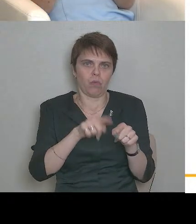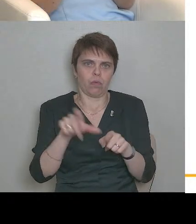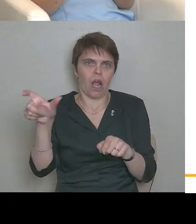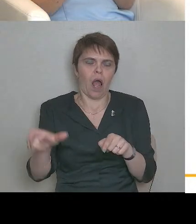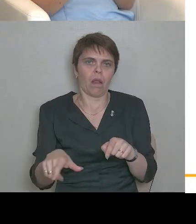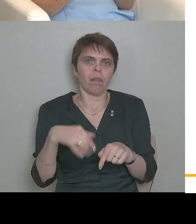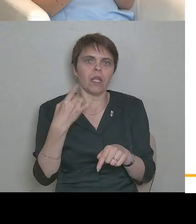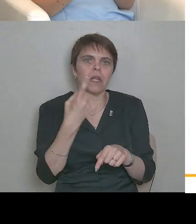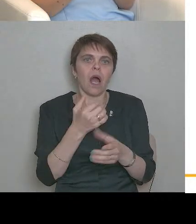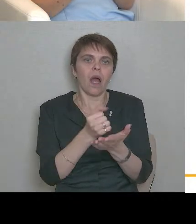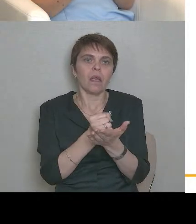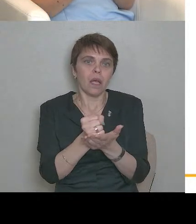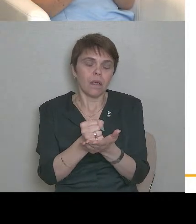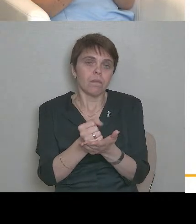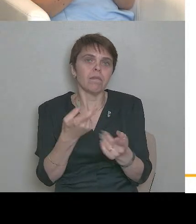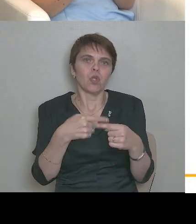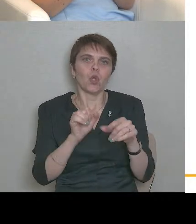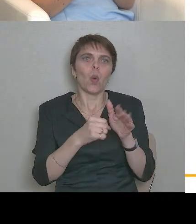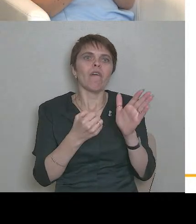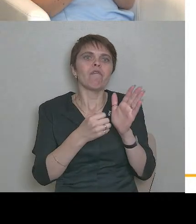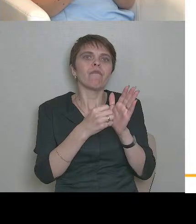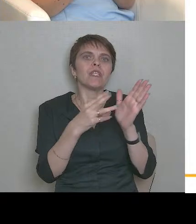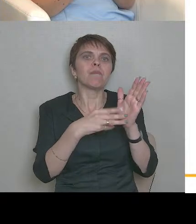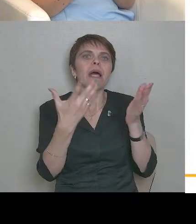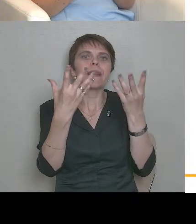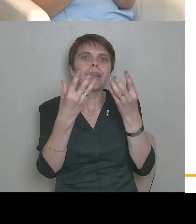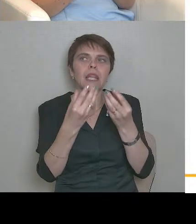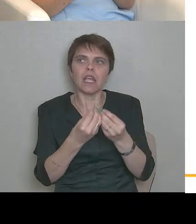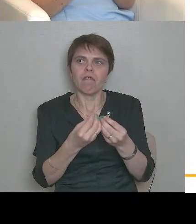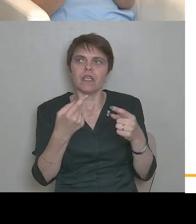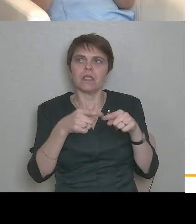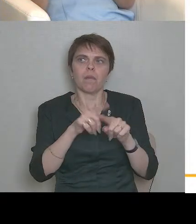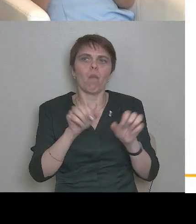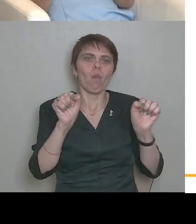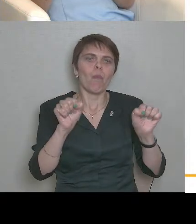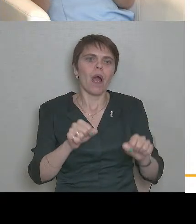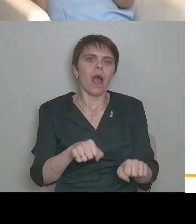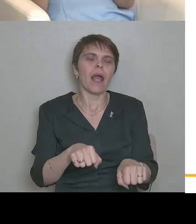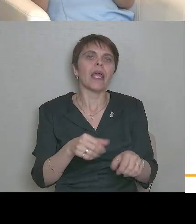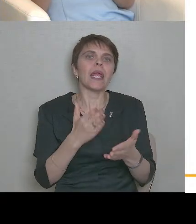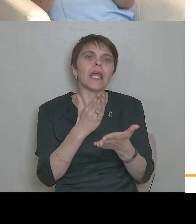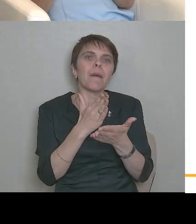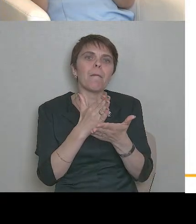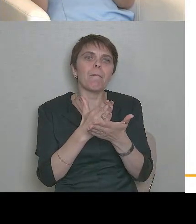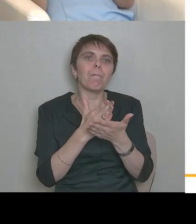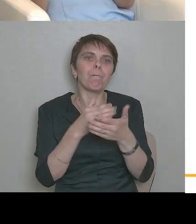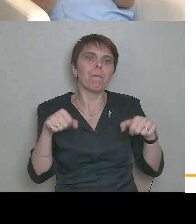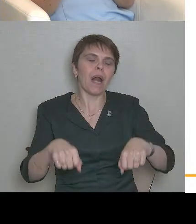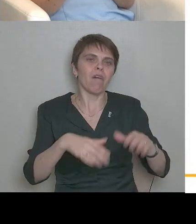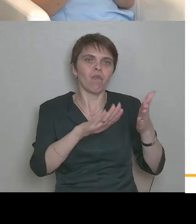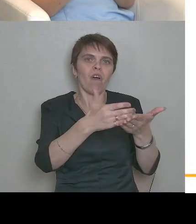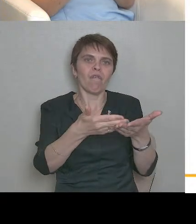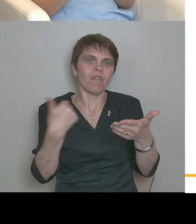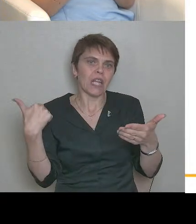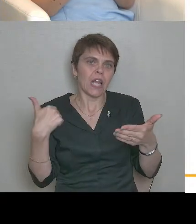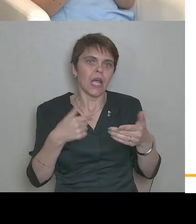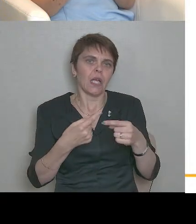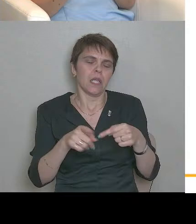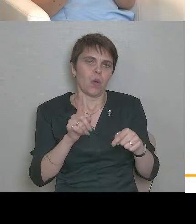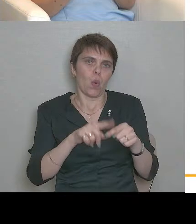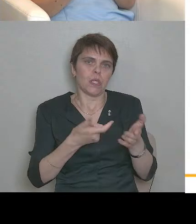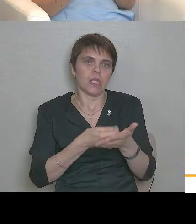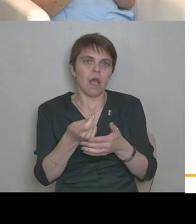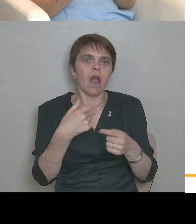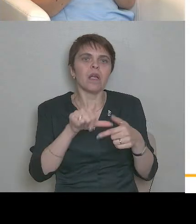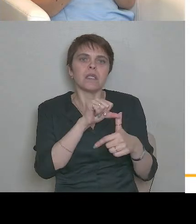the candidate, and 19 days prior to the elections, they have a right to revoke this candidate, or